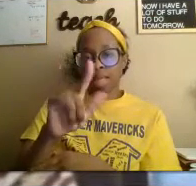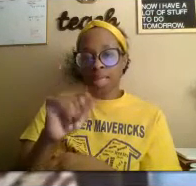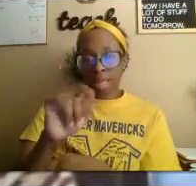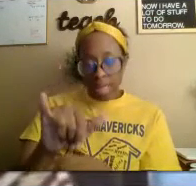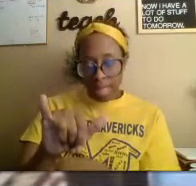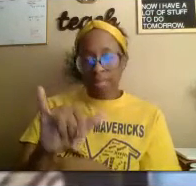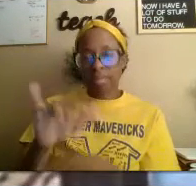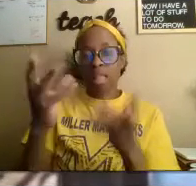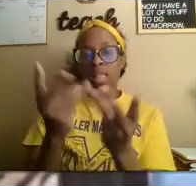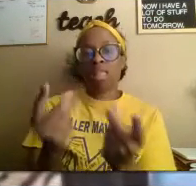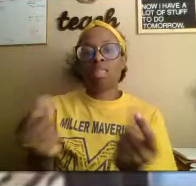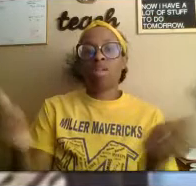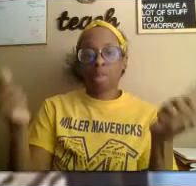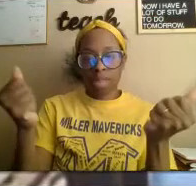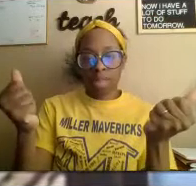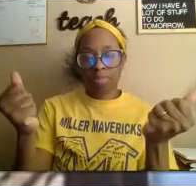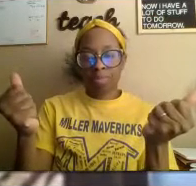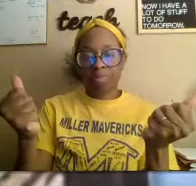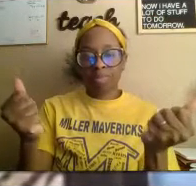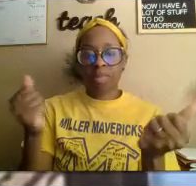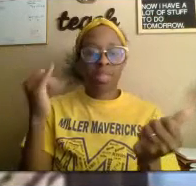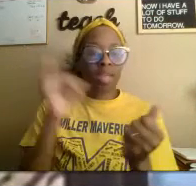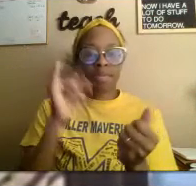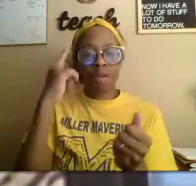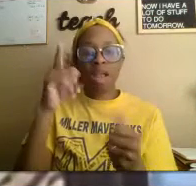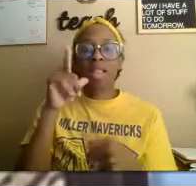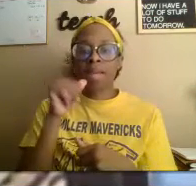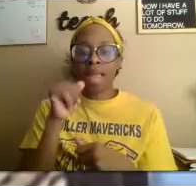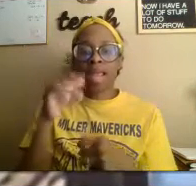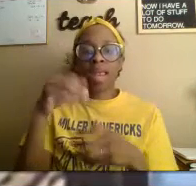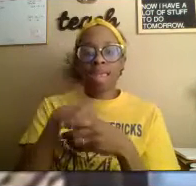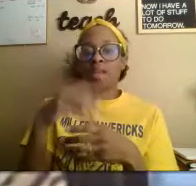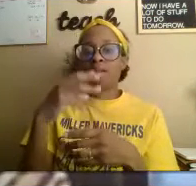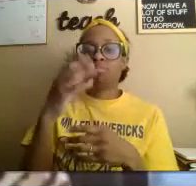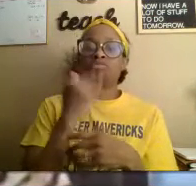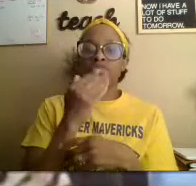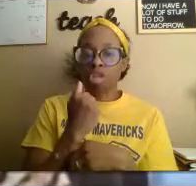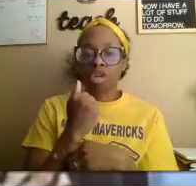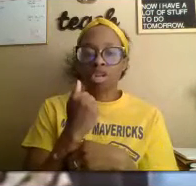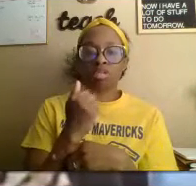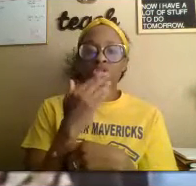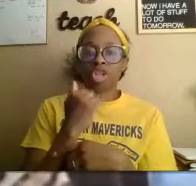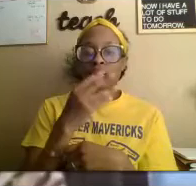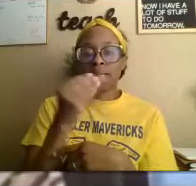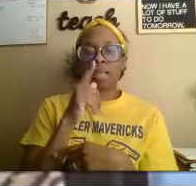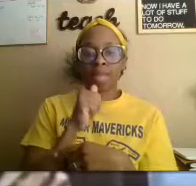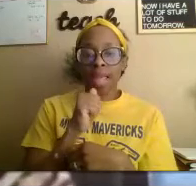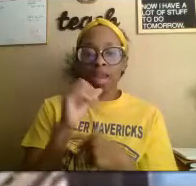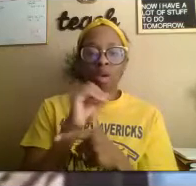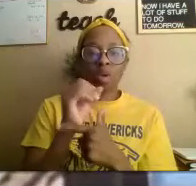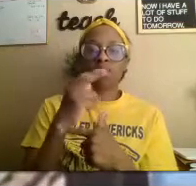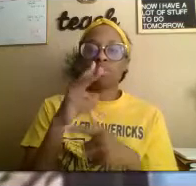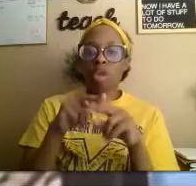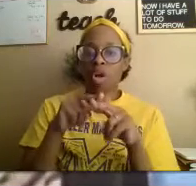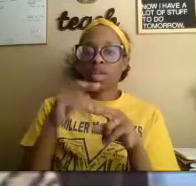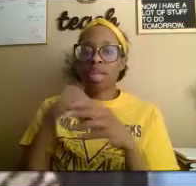lemonade, or if you put salt in water. If you've ever been to the beach and ever tried to separate the salt from the